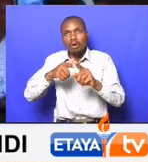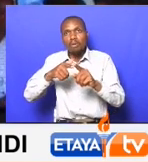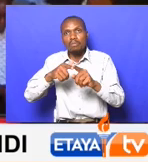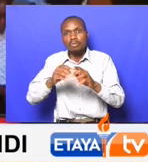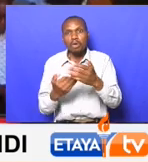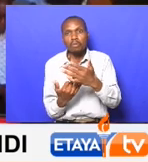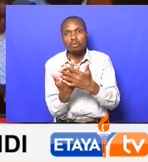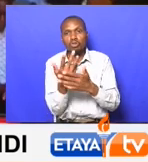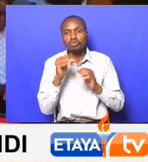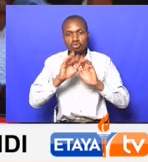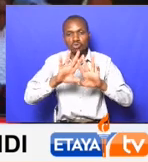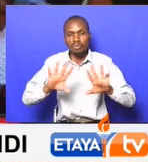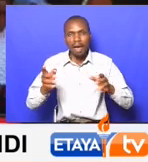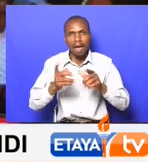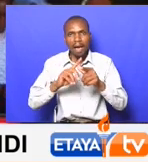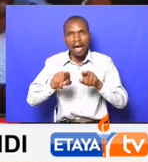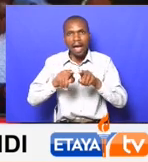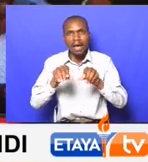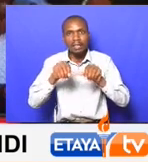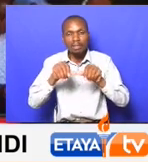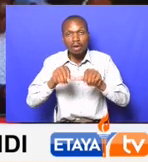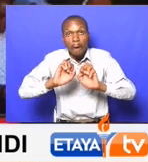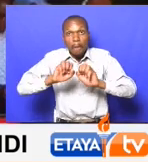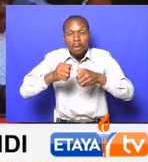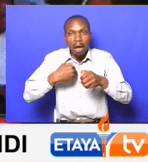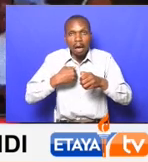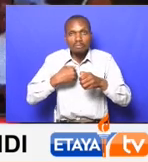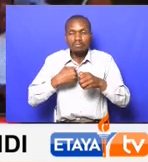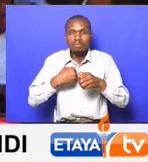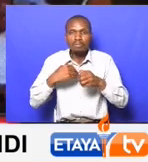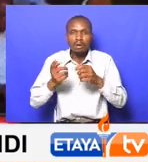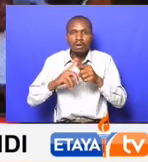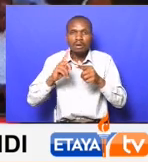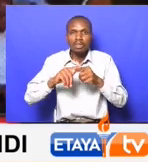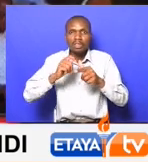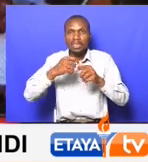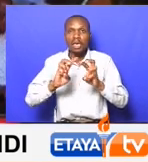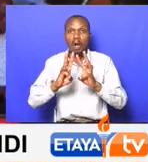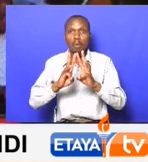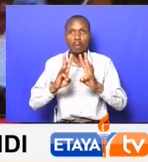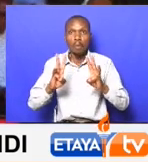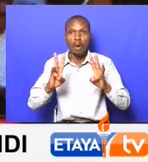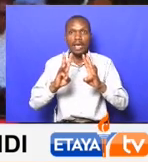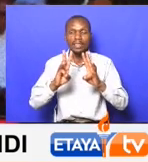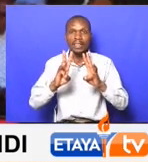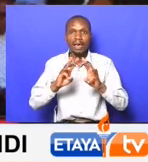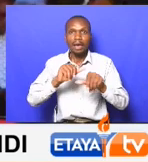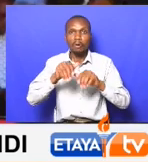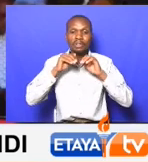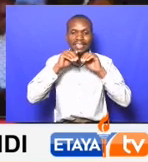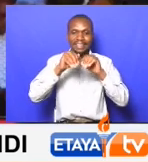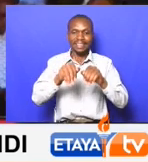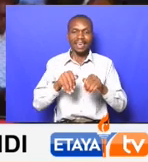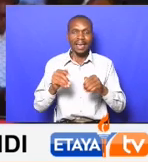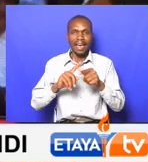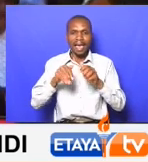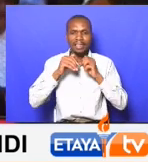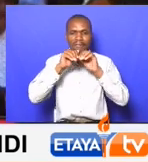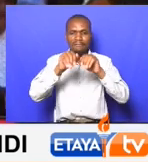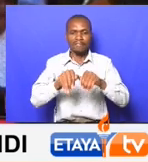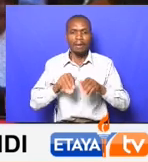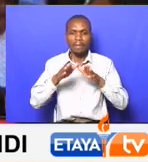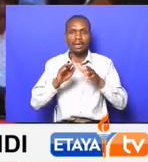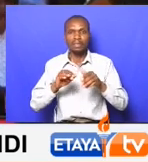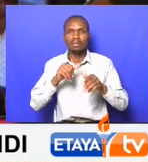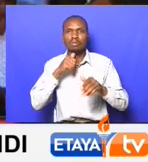markets. Farmers should adopt the climate smart agriculture. Our farmers should not